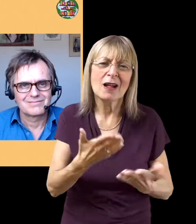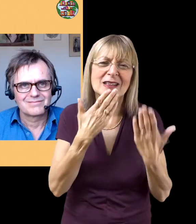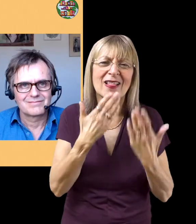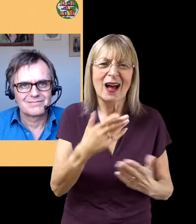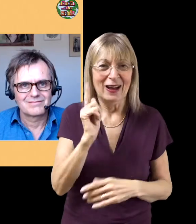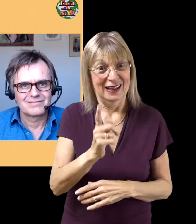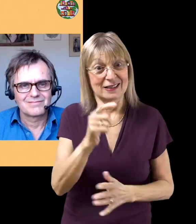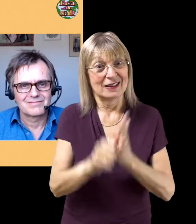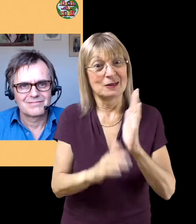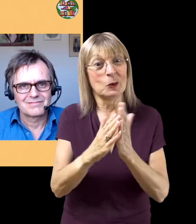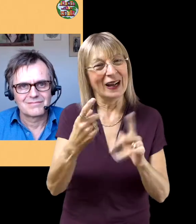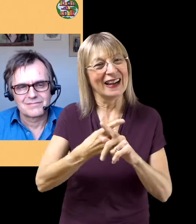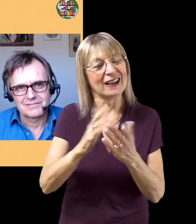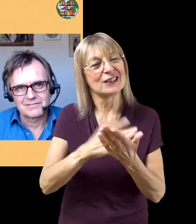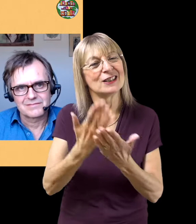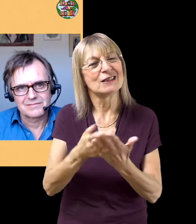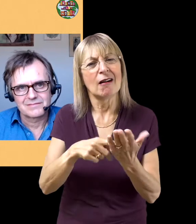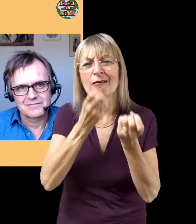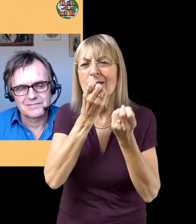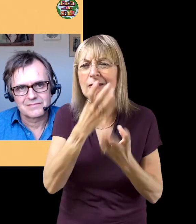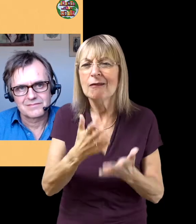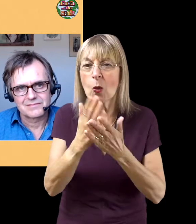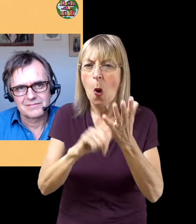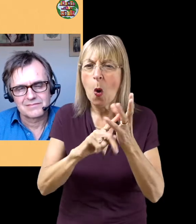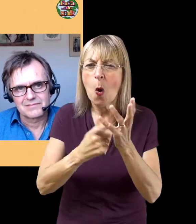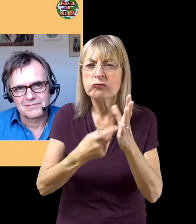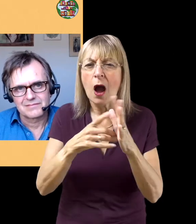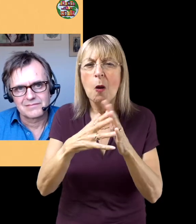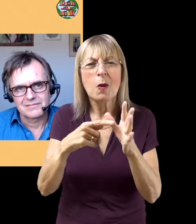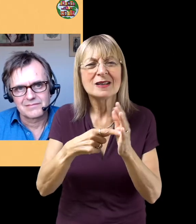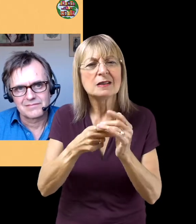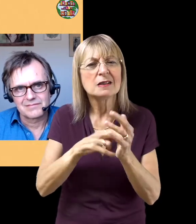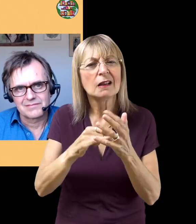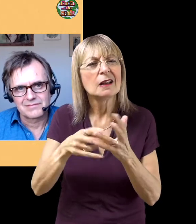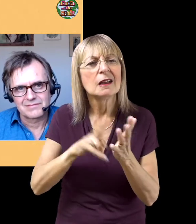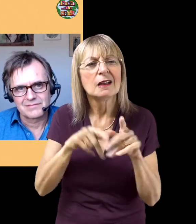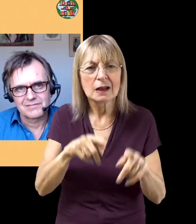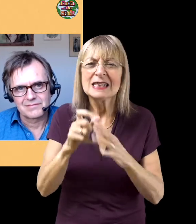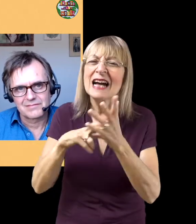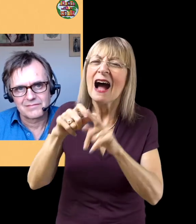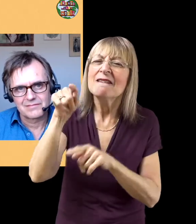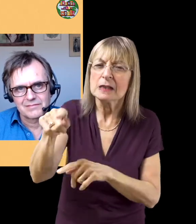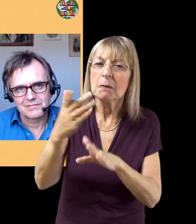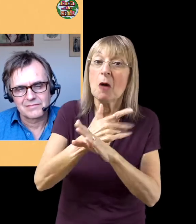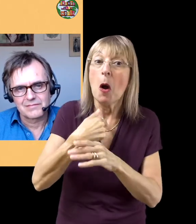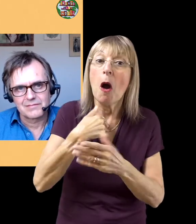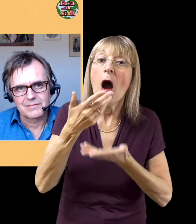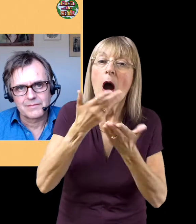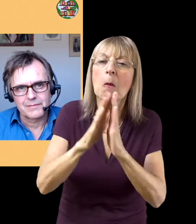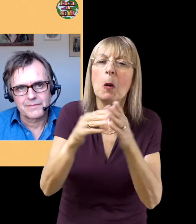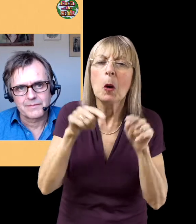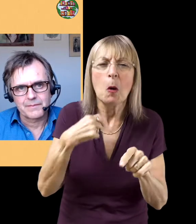Brilliant, thank you. So that's the beginning of the book in English, in a brilliant translation by Laura Watkinson. Yes. David, before Anna